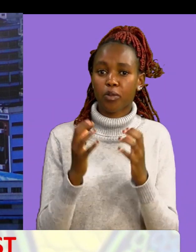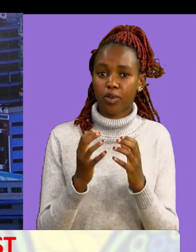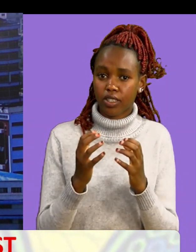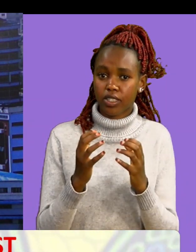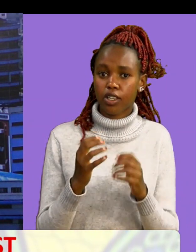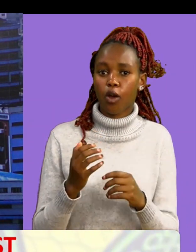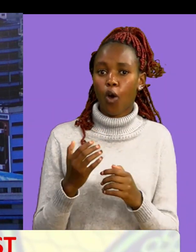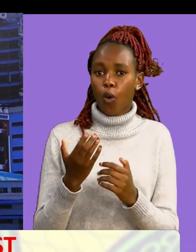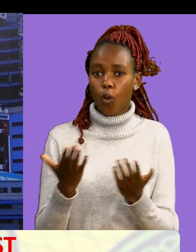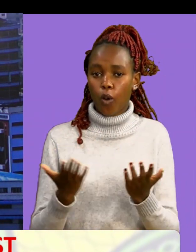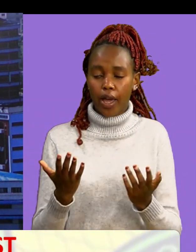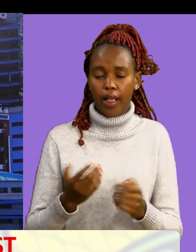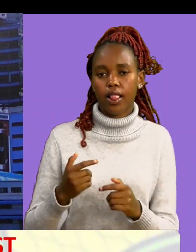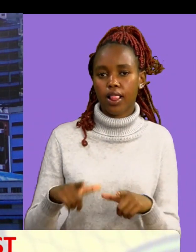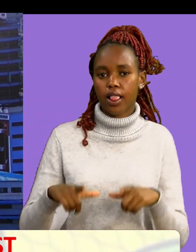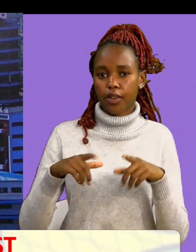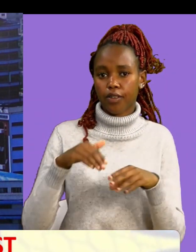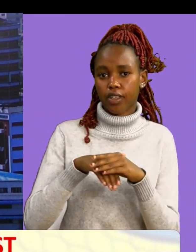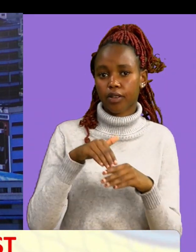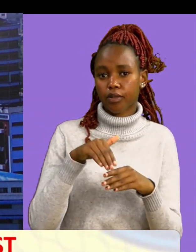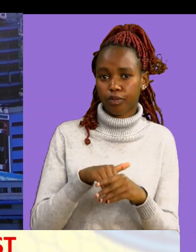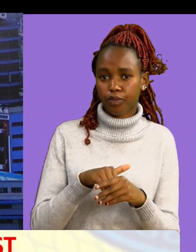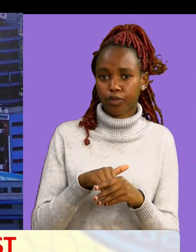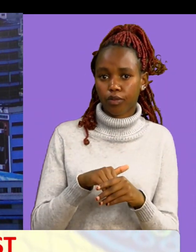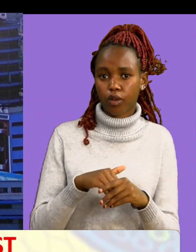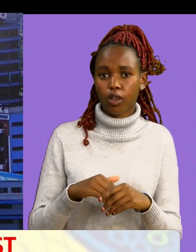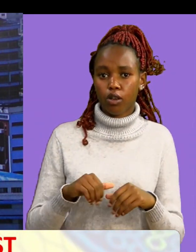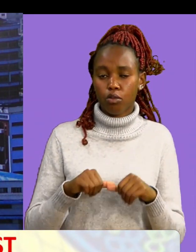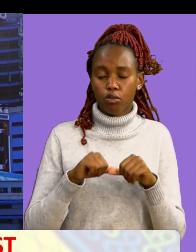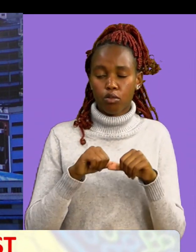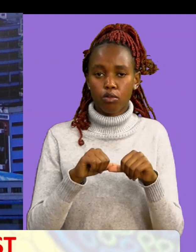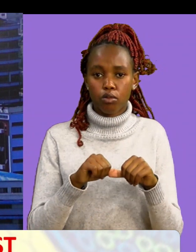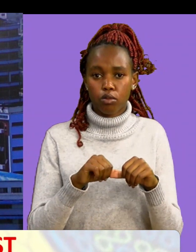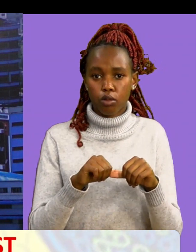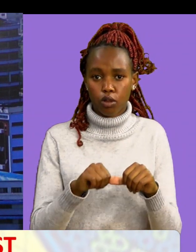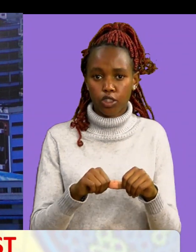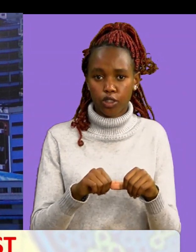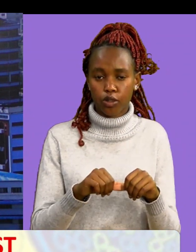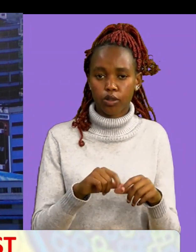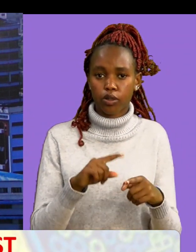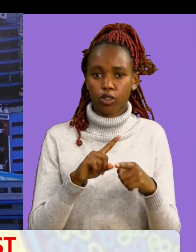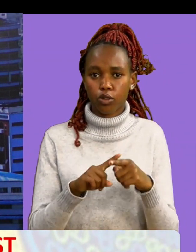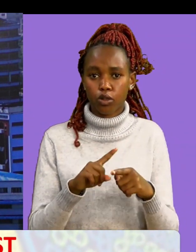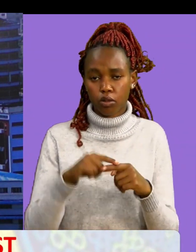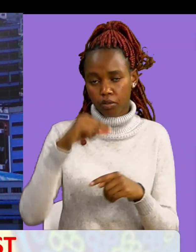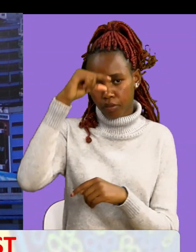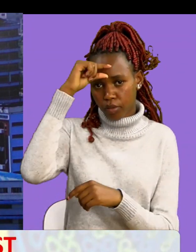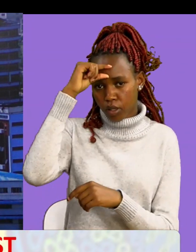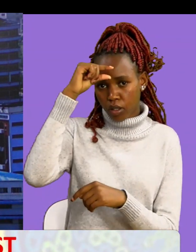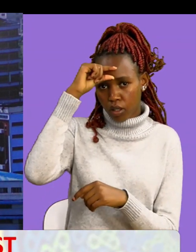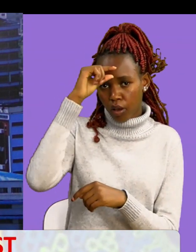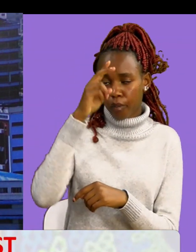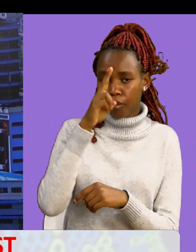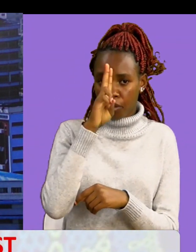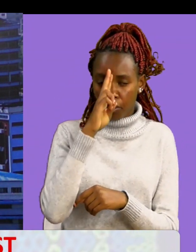behind. The call, it does not just end there. It goes even through, for example, kama ni government policies